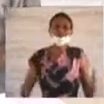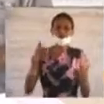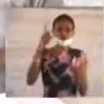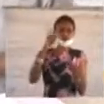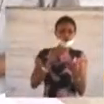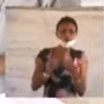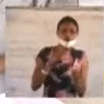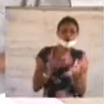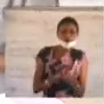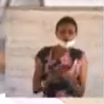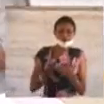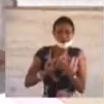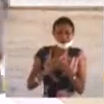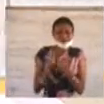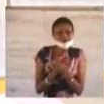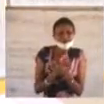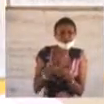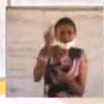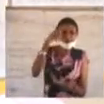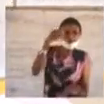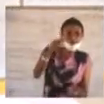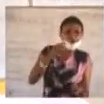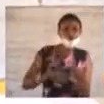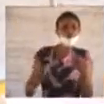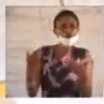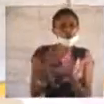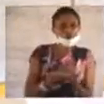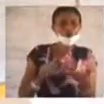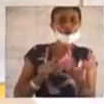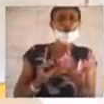From the topic we looked at just now,